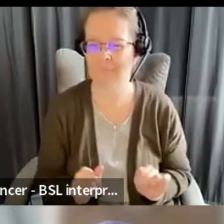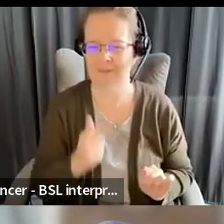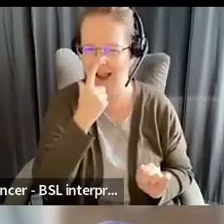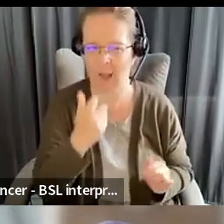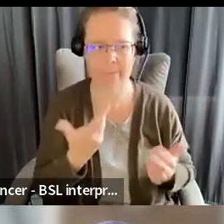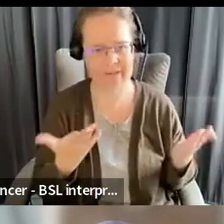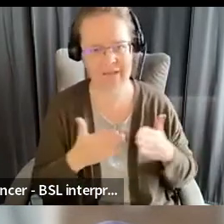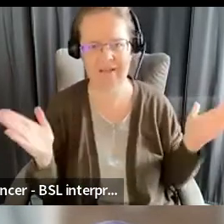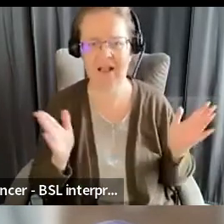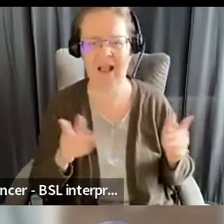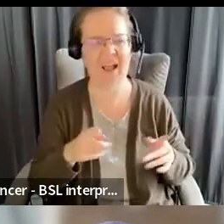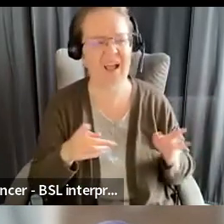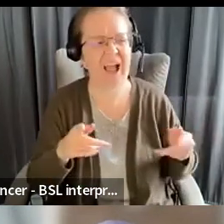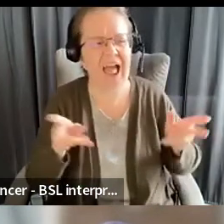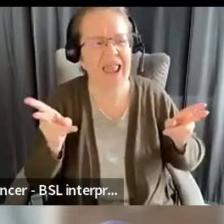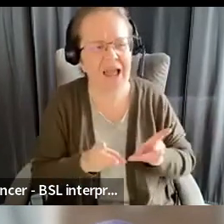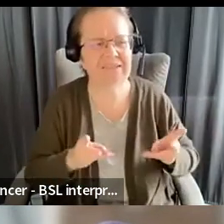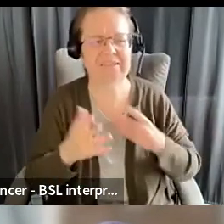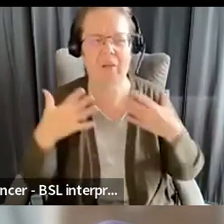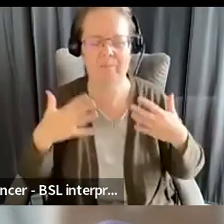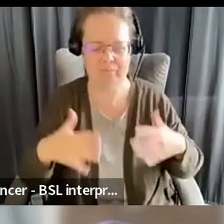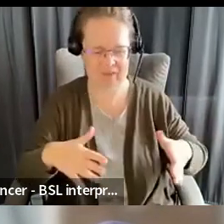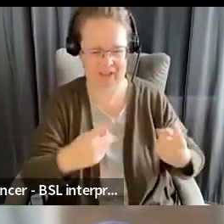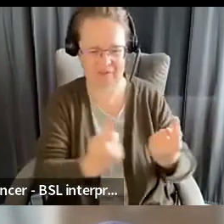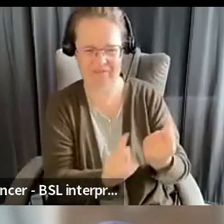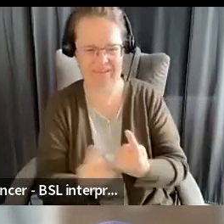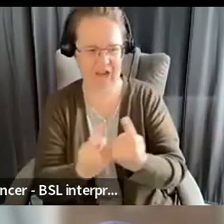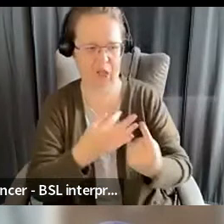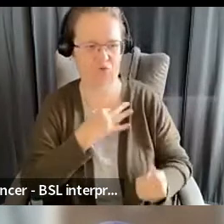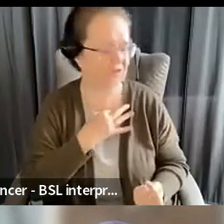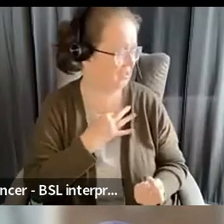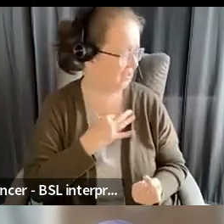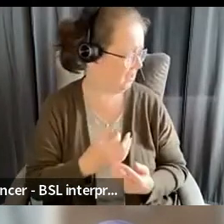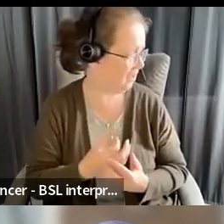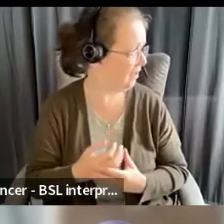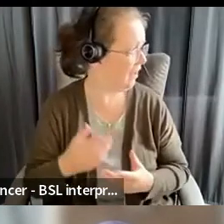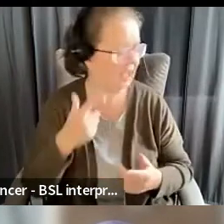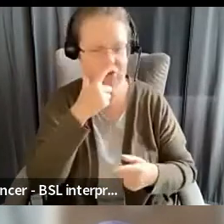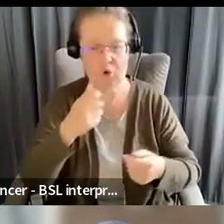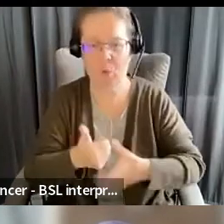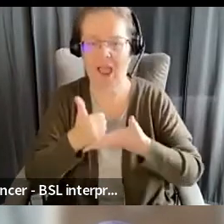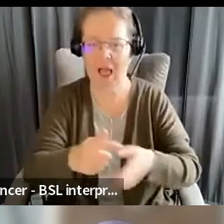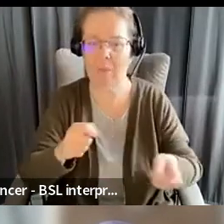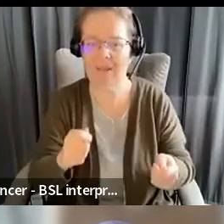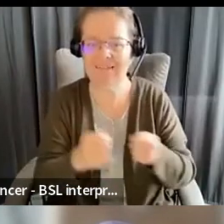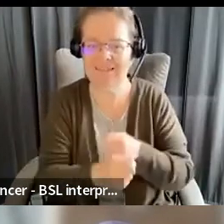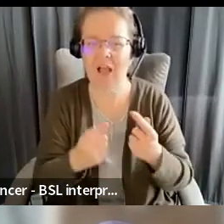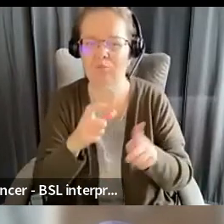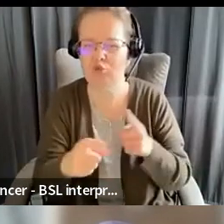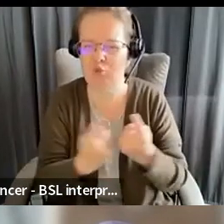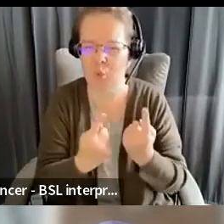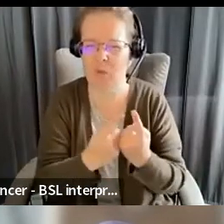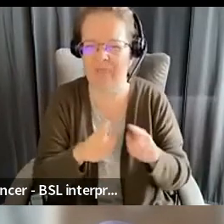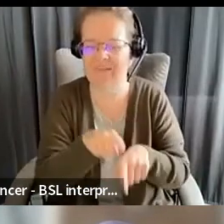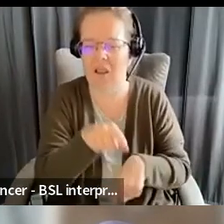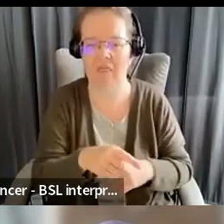it's less physically risky, and you have various other tools which help you adapt and adjust to things like that. And